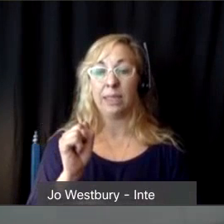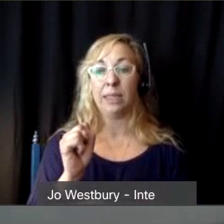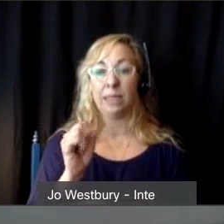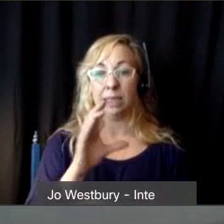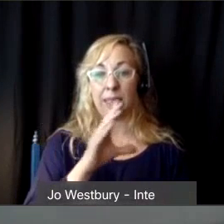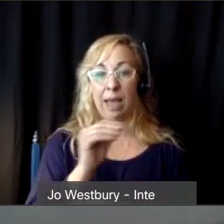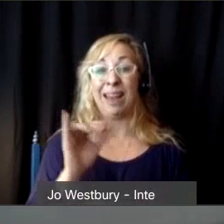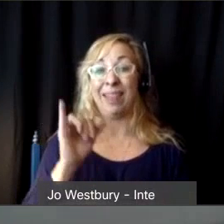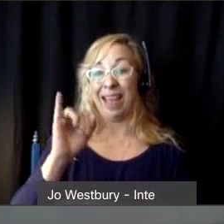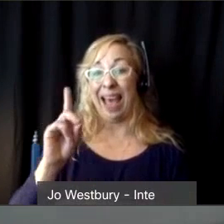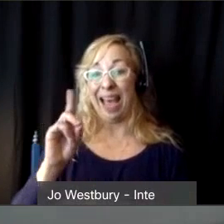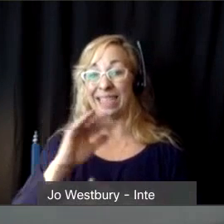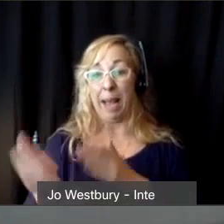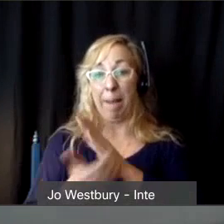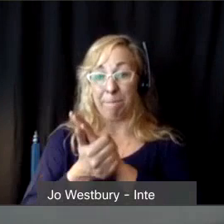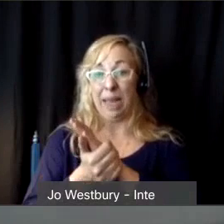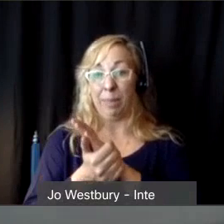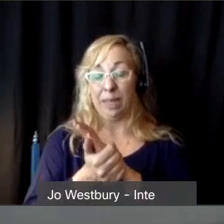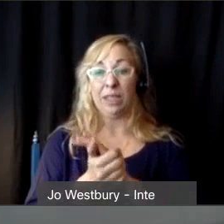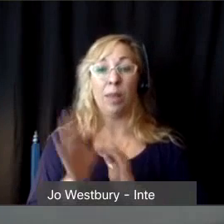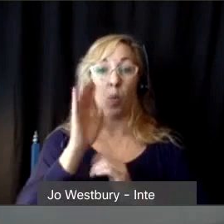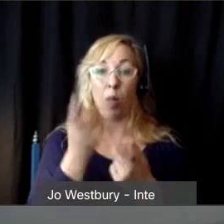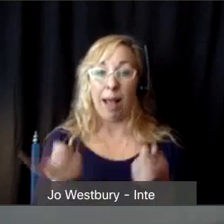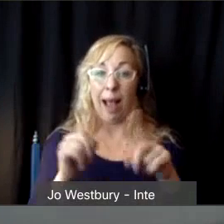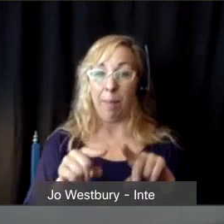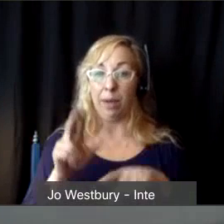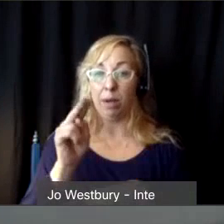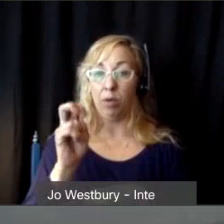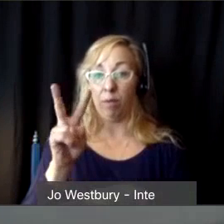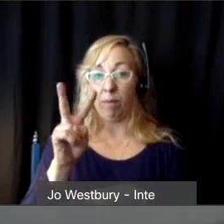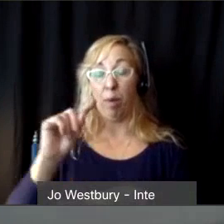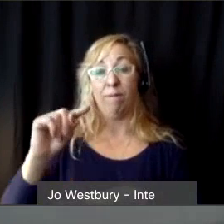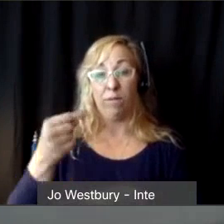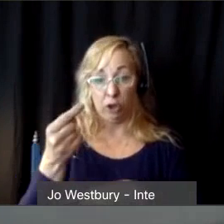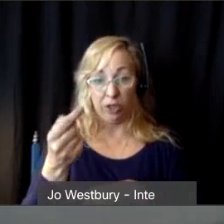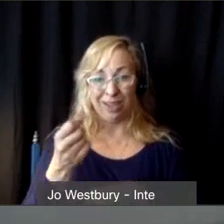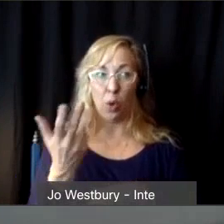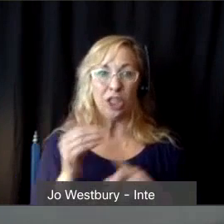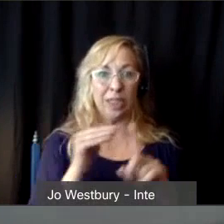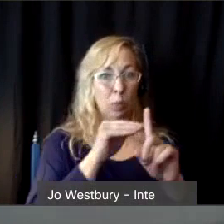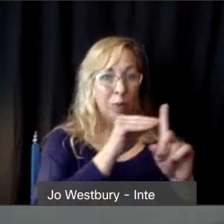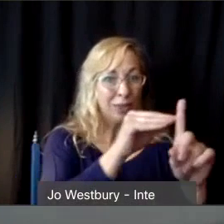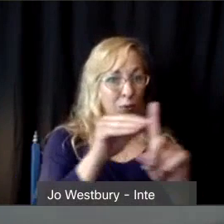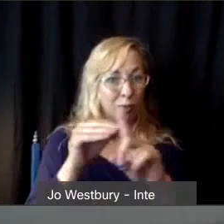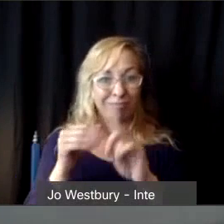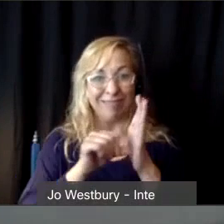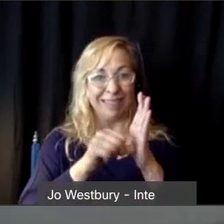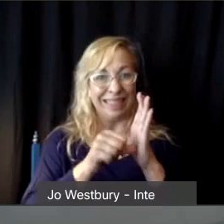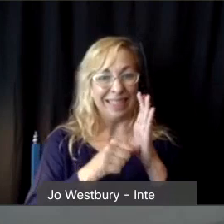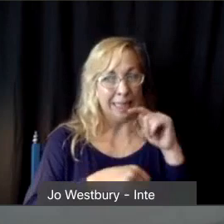the ID amendment being launched November 1st. So I wanted to highlight that.